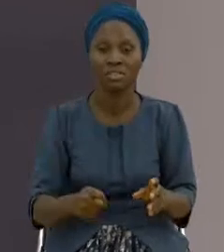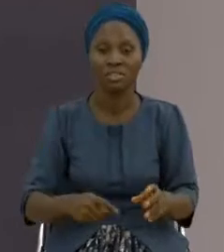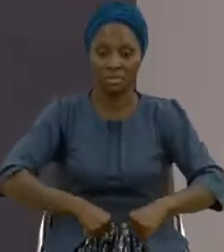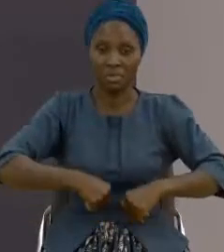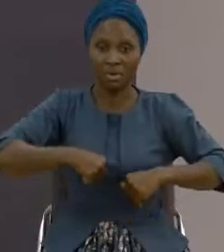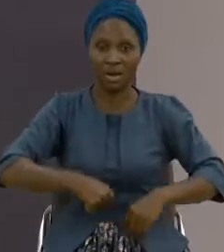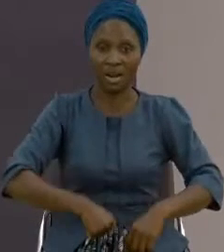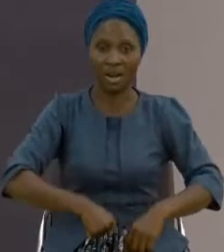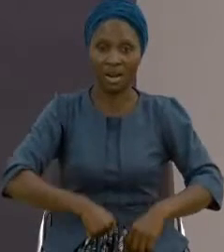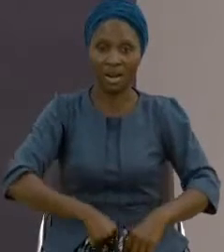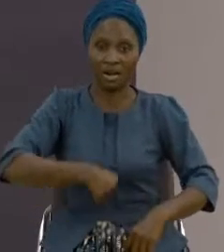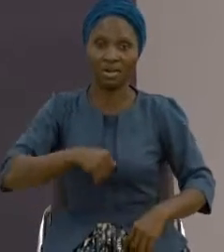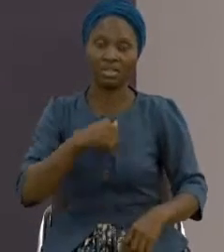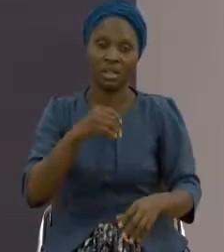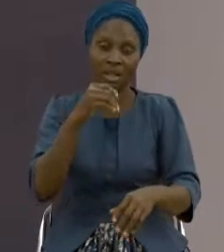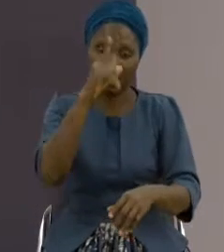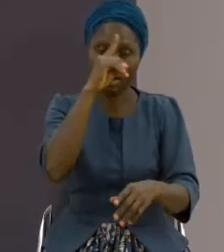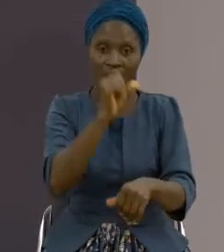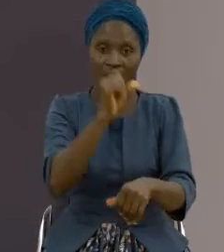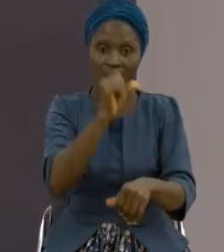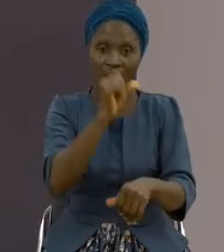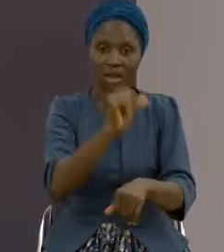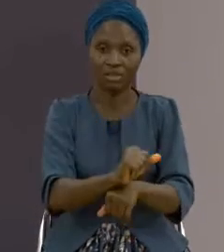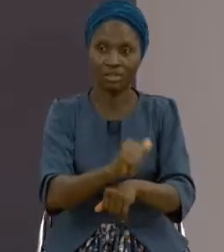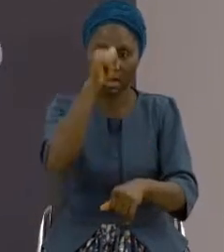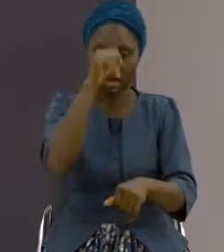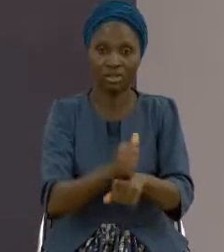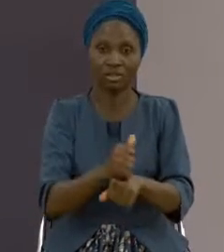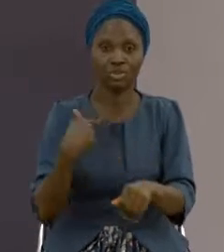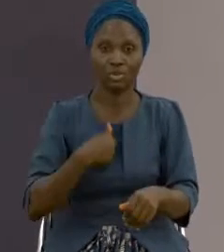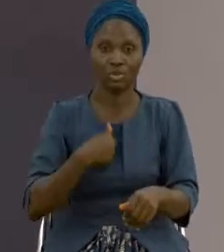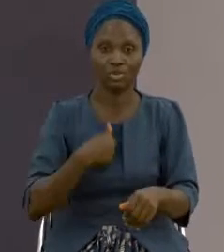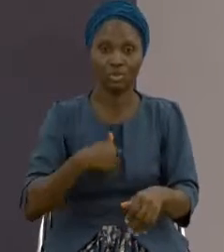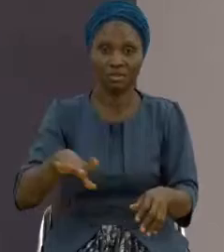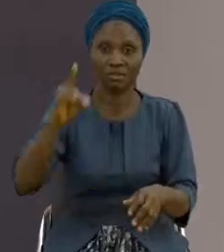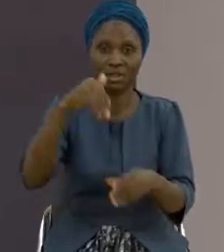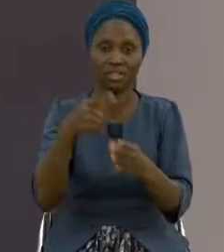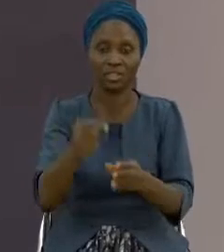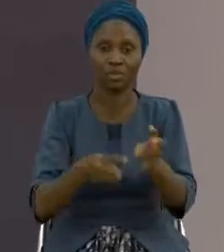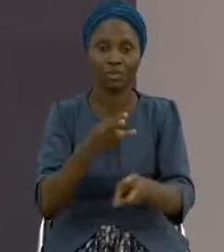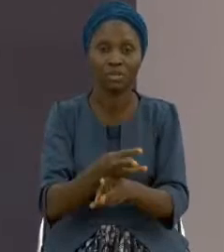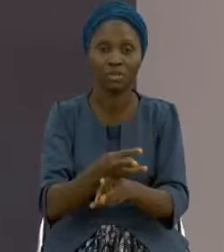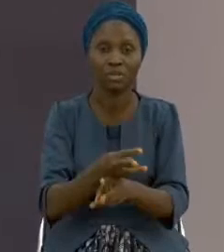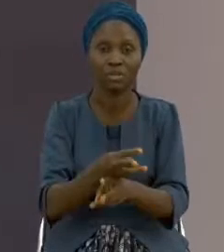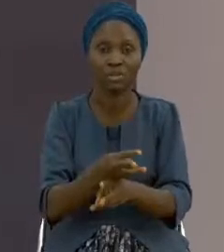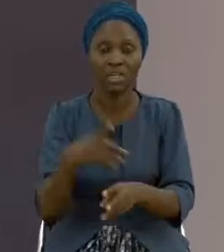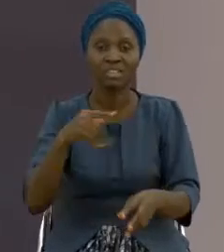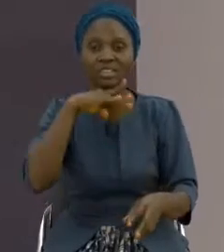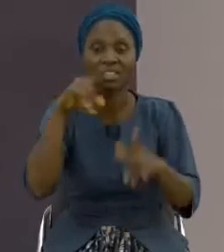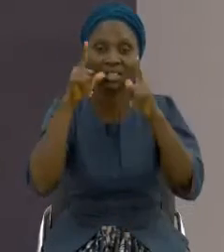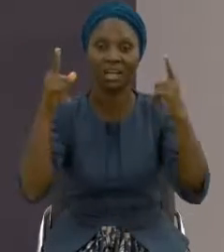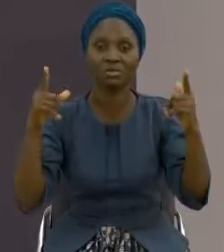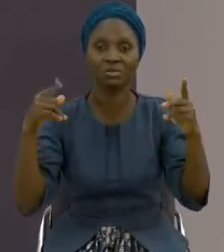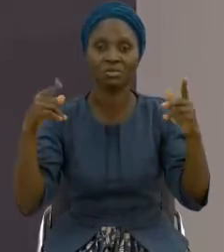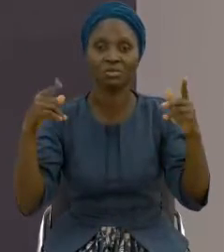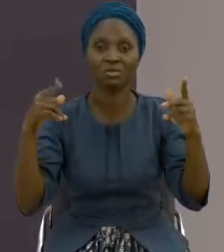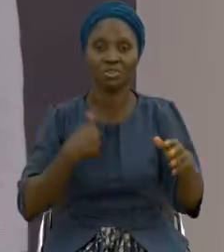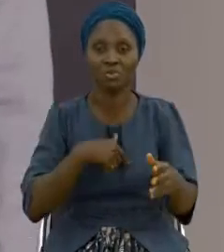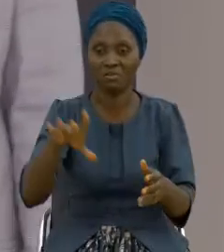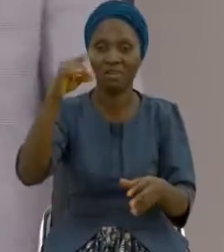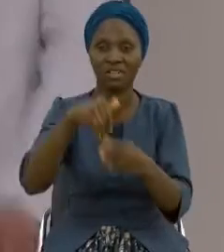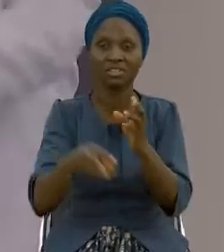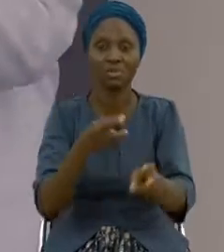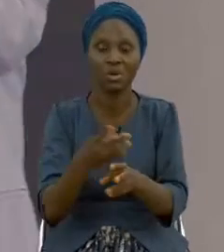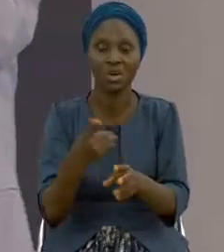language, dirty language we find in the world, the thought, the evil thought we find in